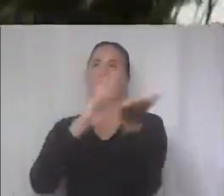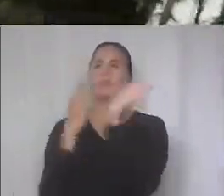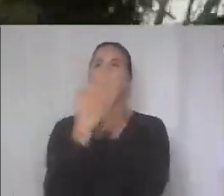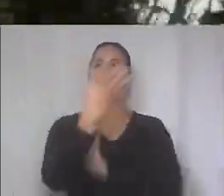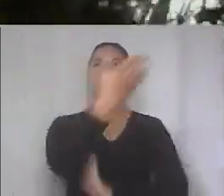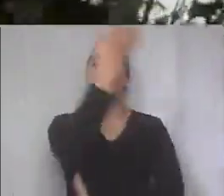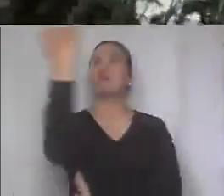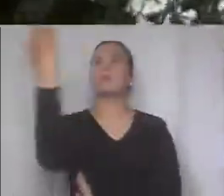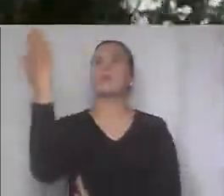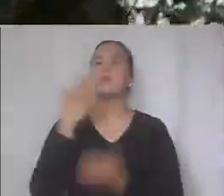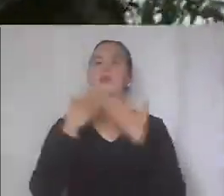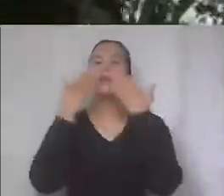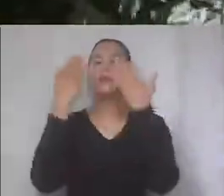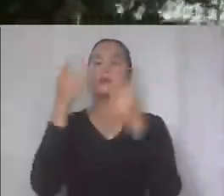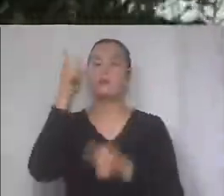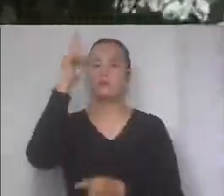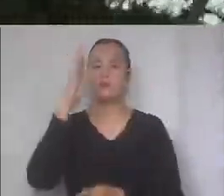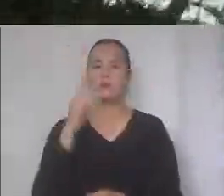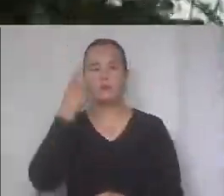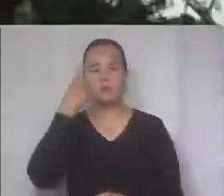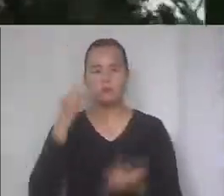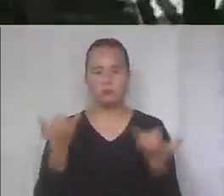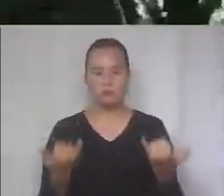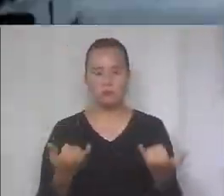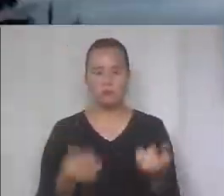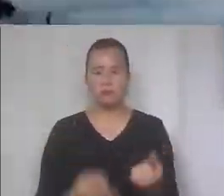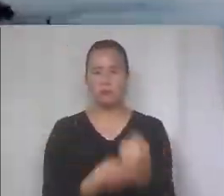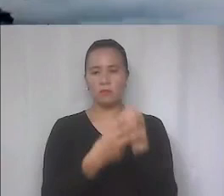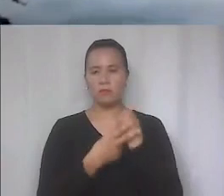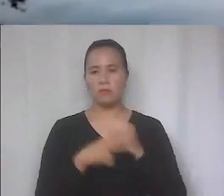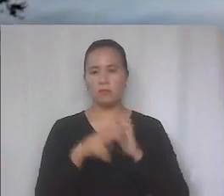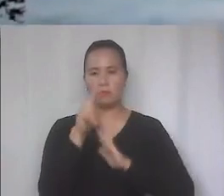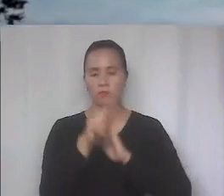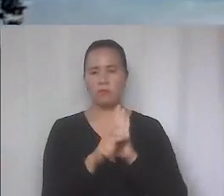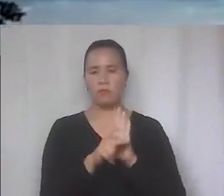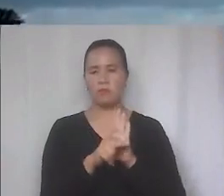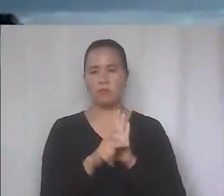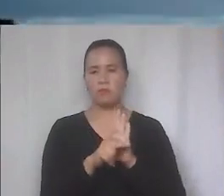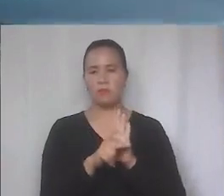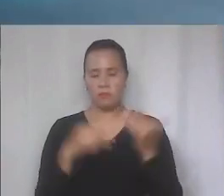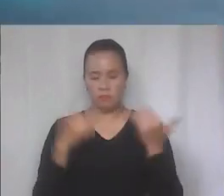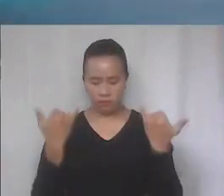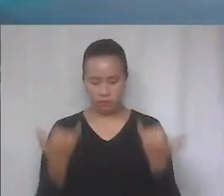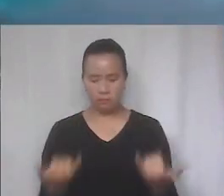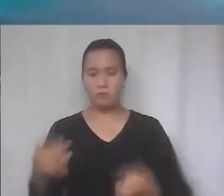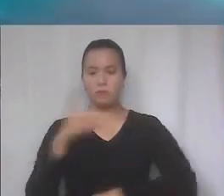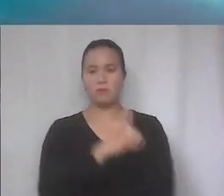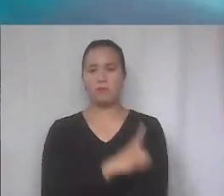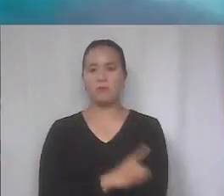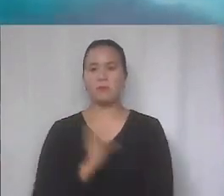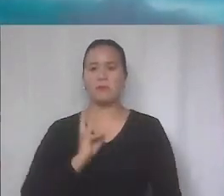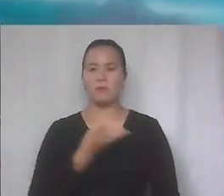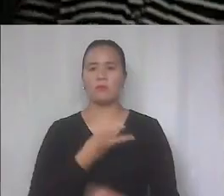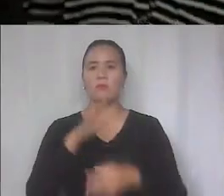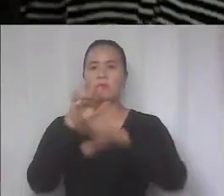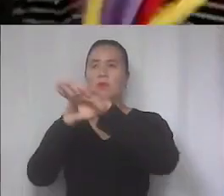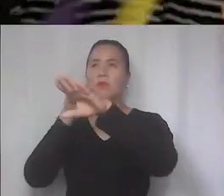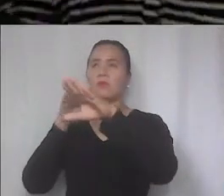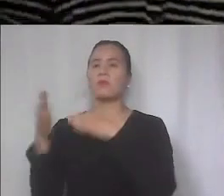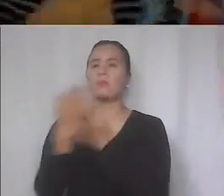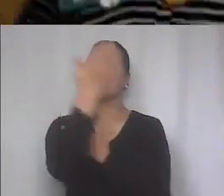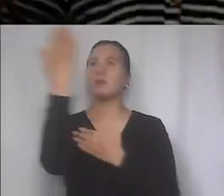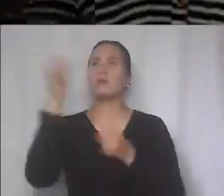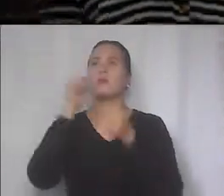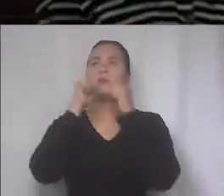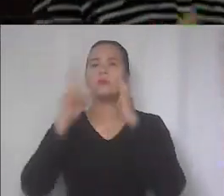the salvation you freely gave through Jesus. Today we call unto you to bless us and